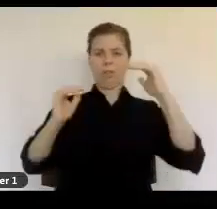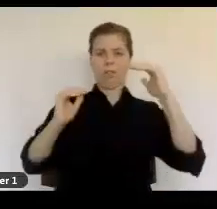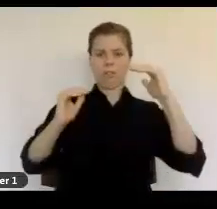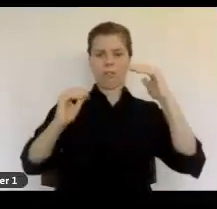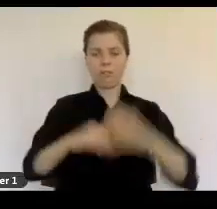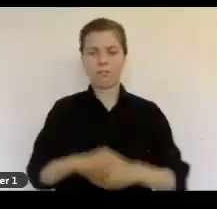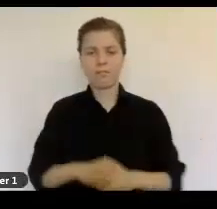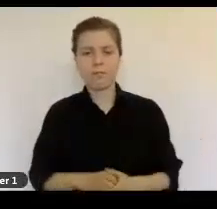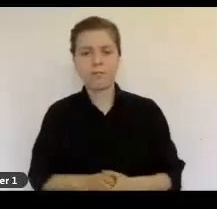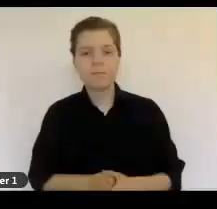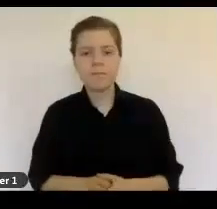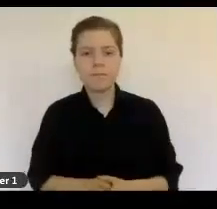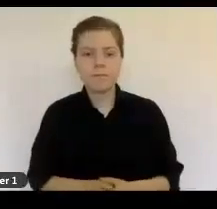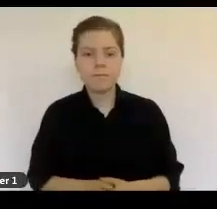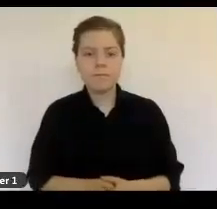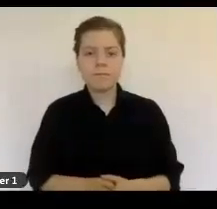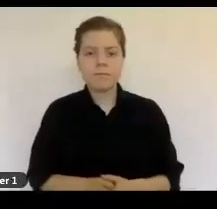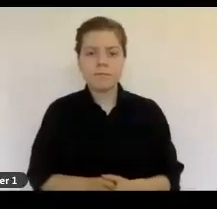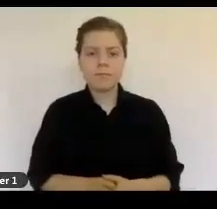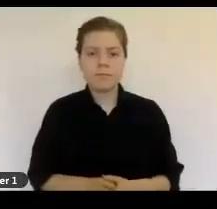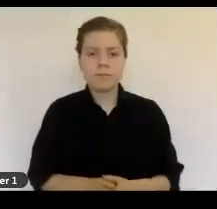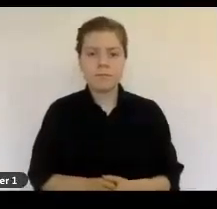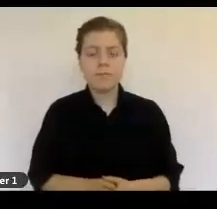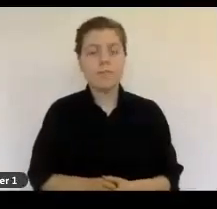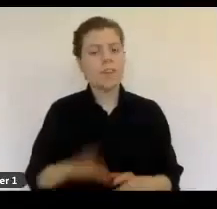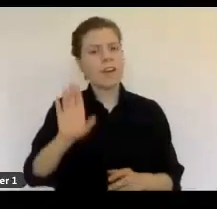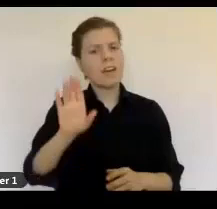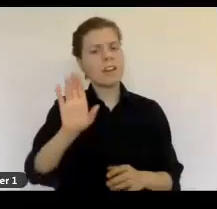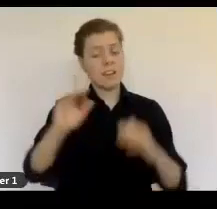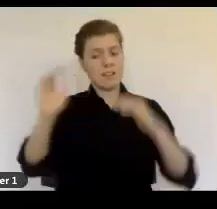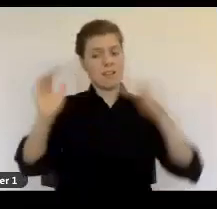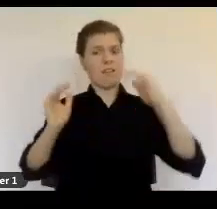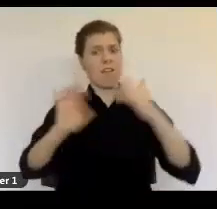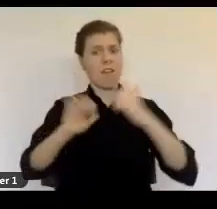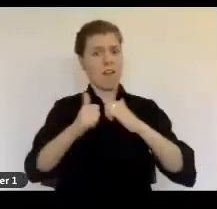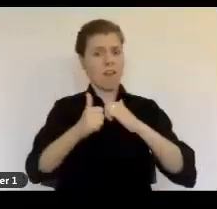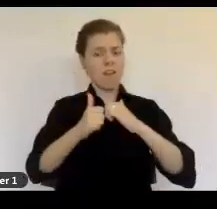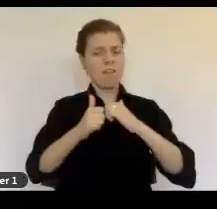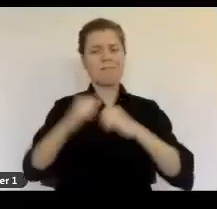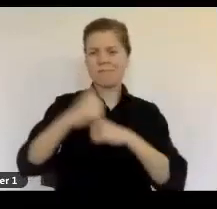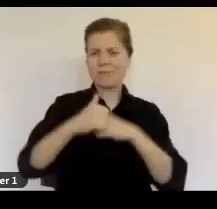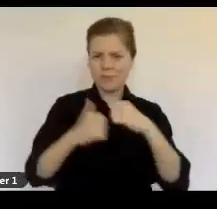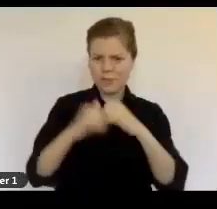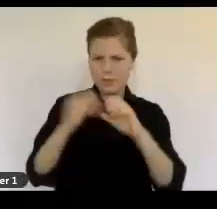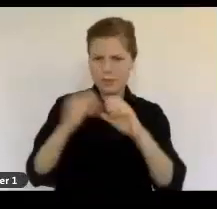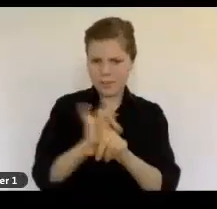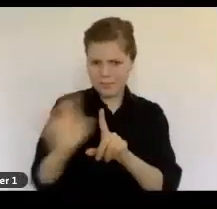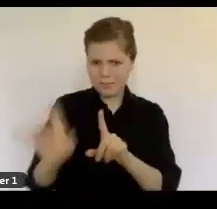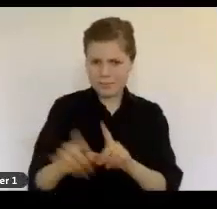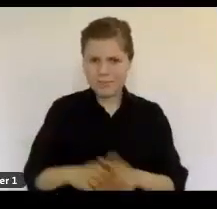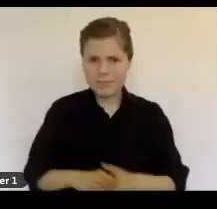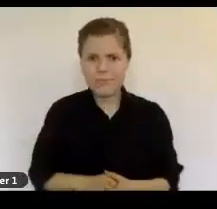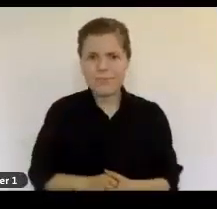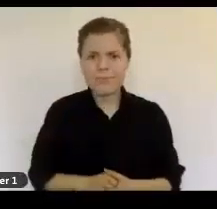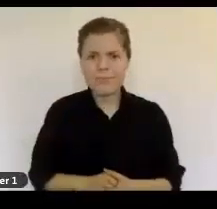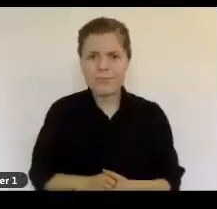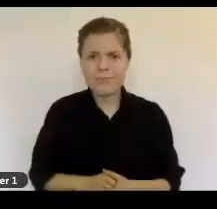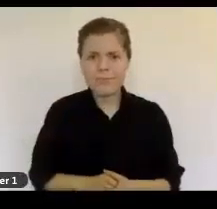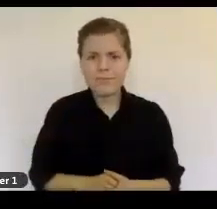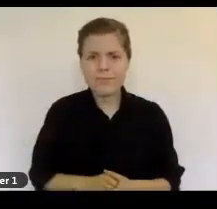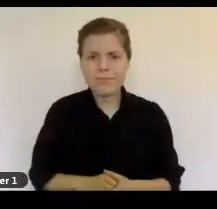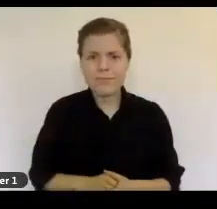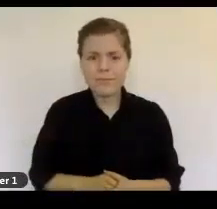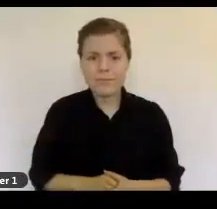there. We don't hear it enough, but we do hear it. One way that I understand how inequities play out is through